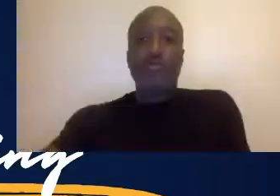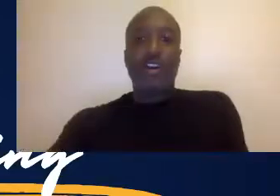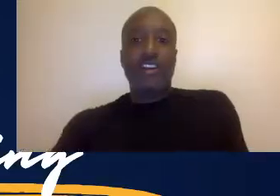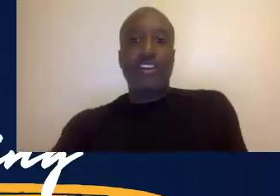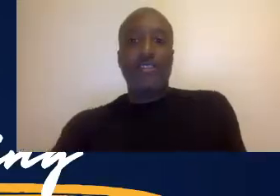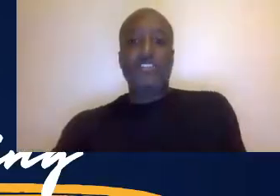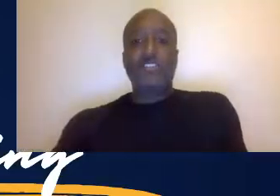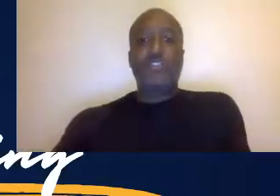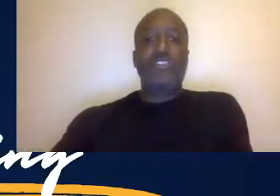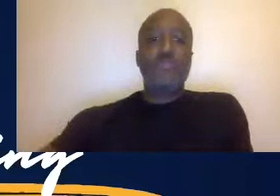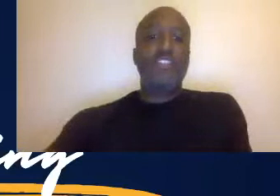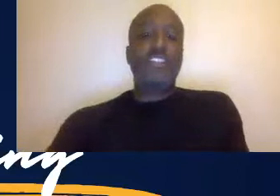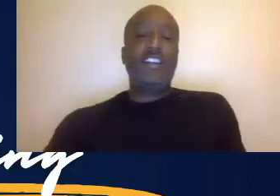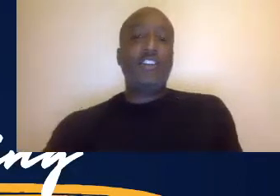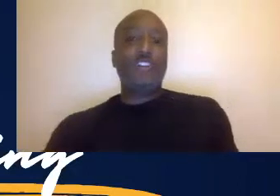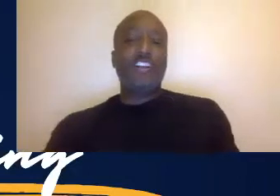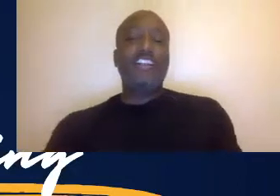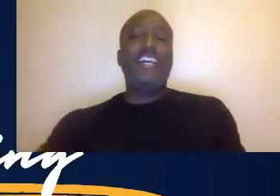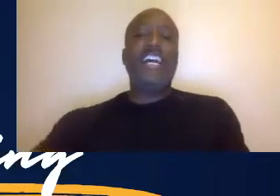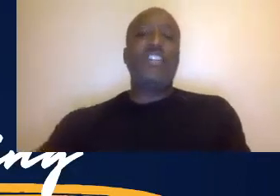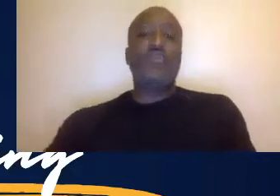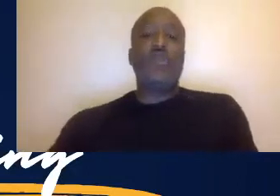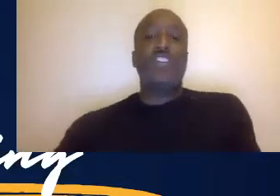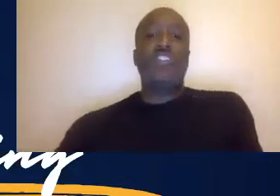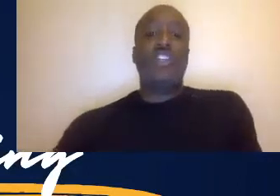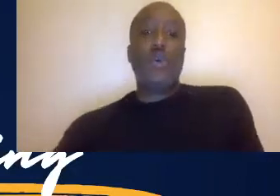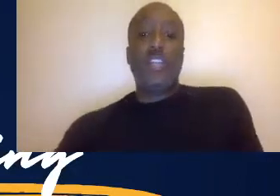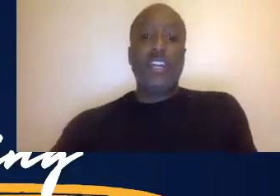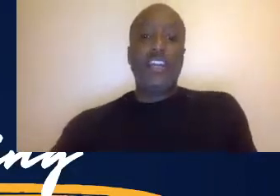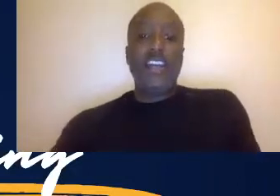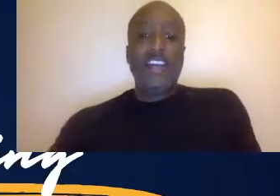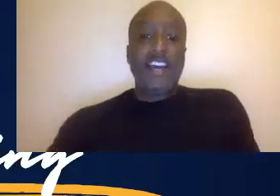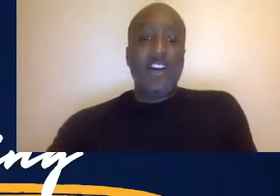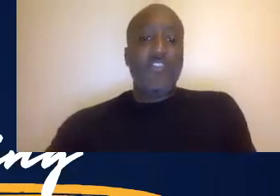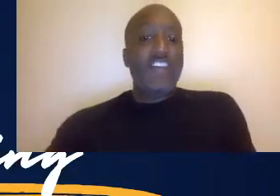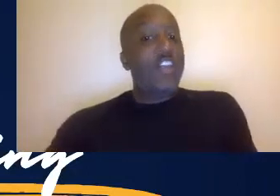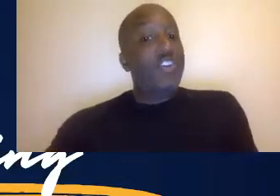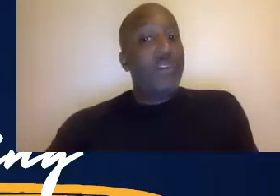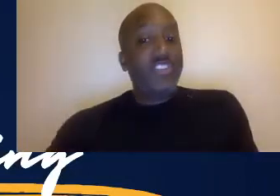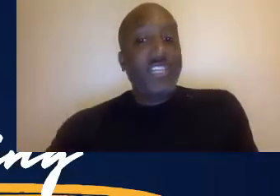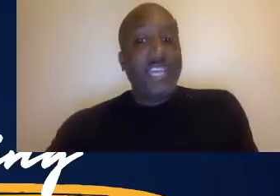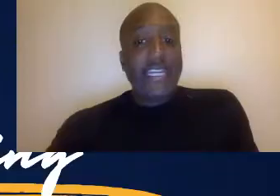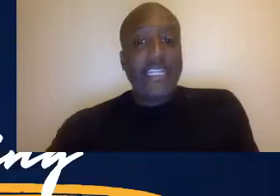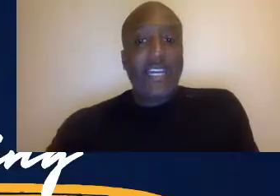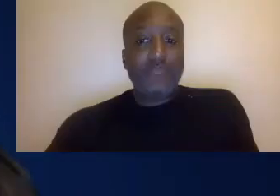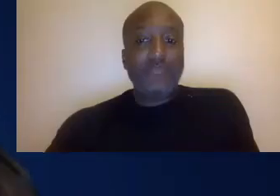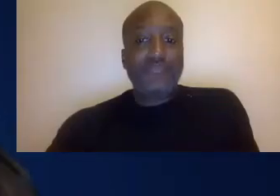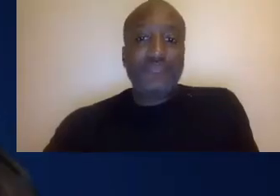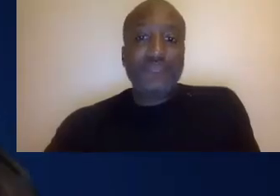All right, I was too busy there trying to answer some questions in the Q&A. Thank you so much